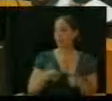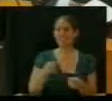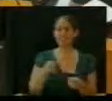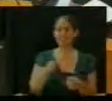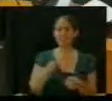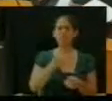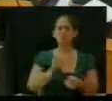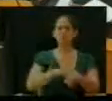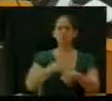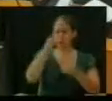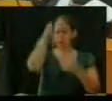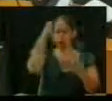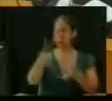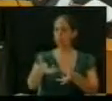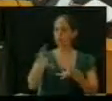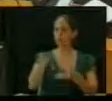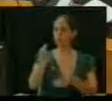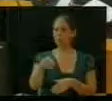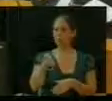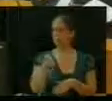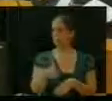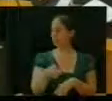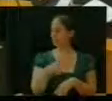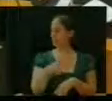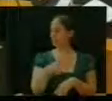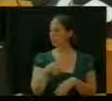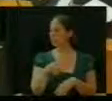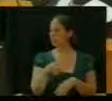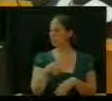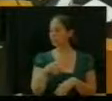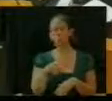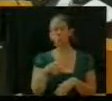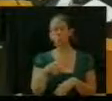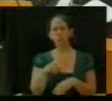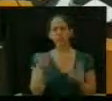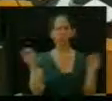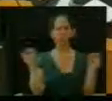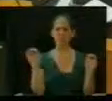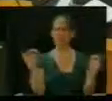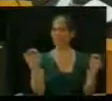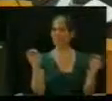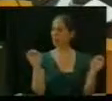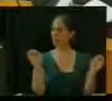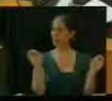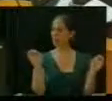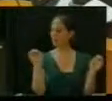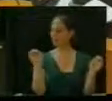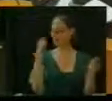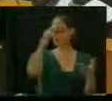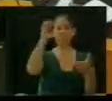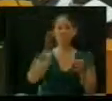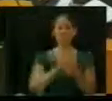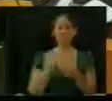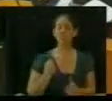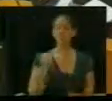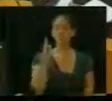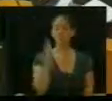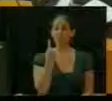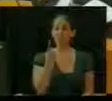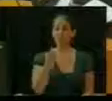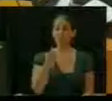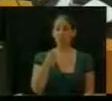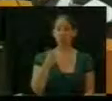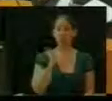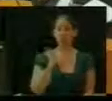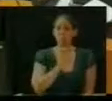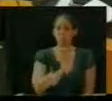determine what a nepotism policy is. I get no backing on the ethics committee. None whatsoever. I believe I understood Commissioner Hammond